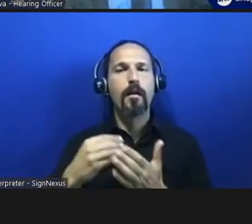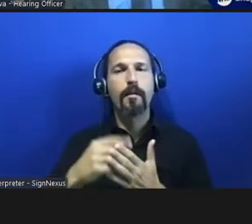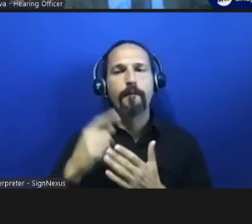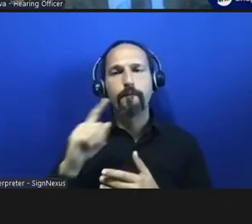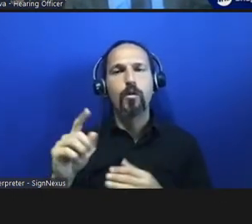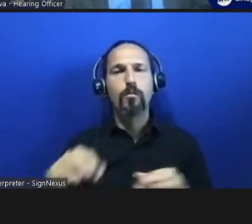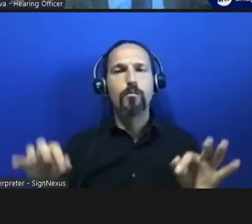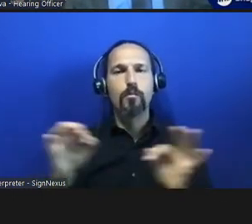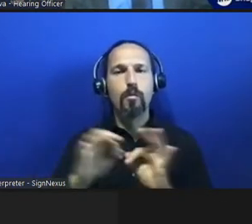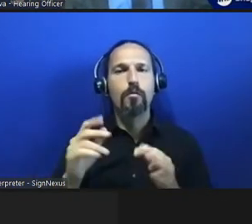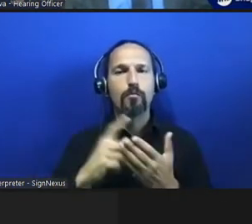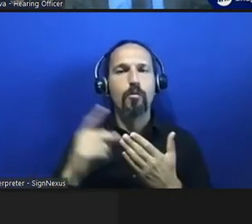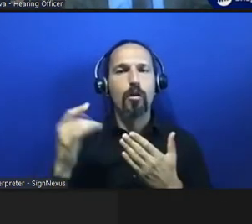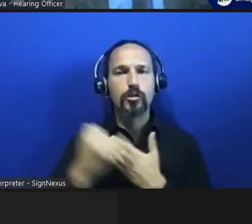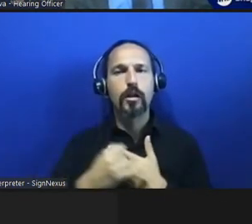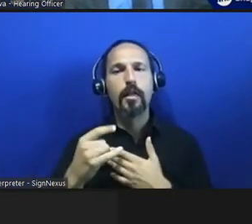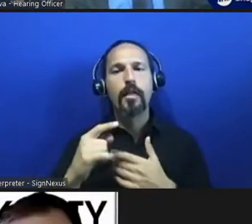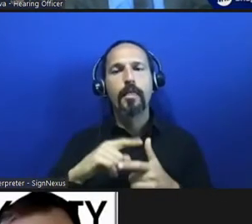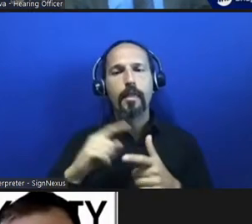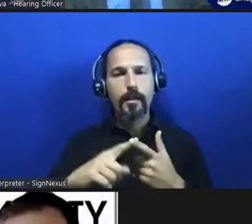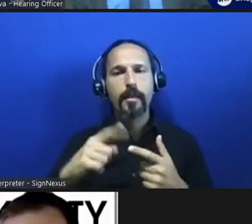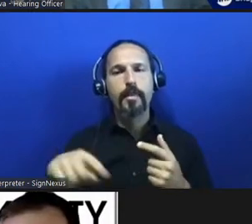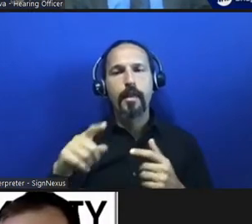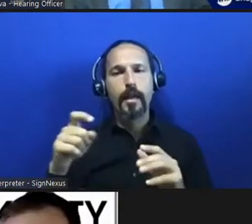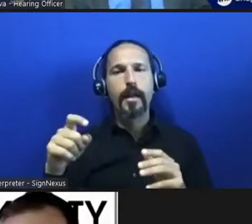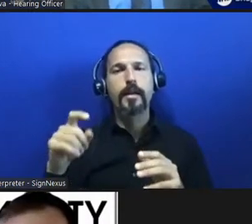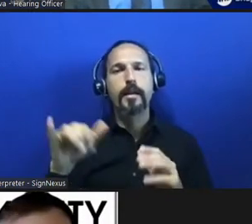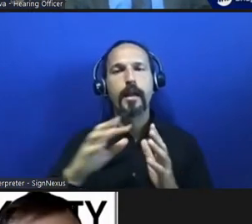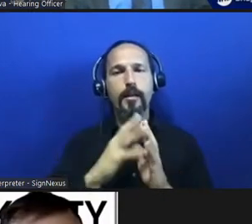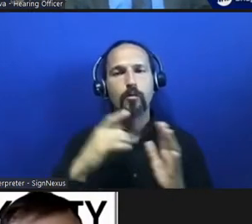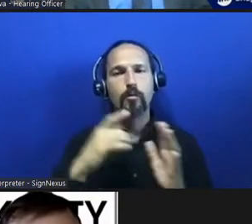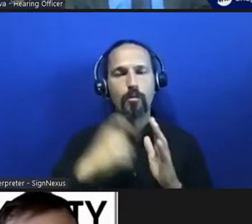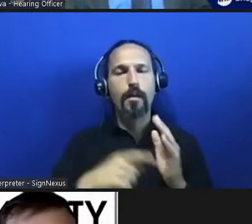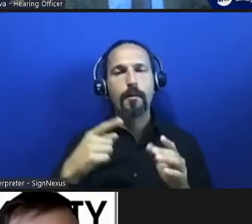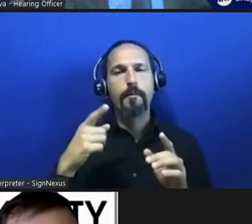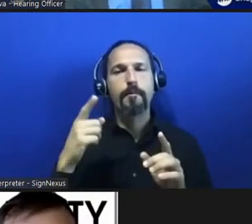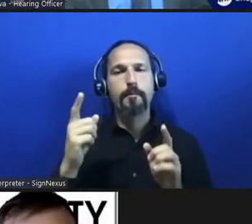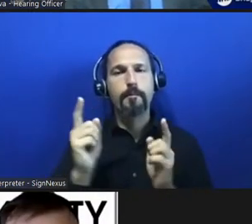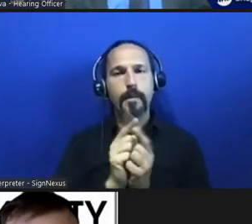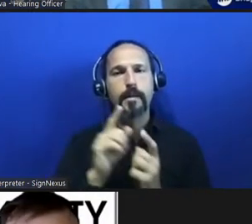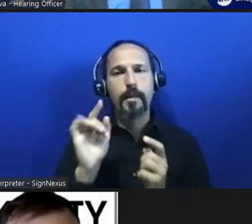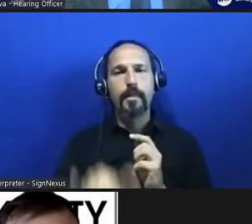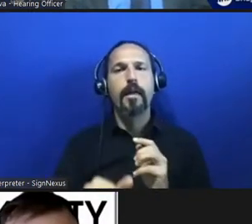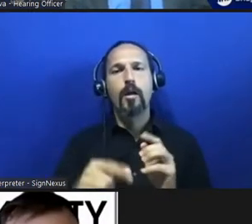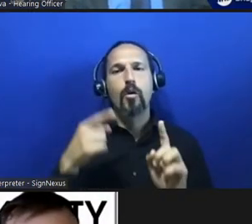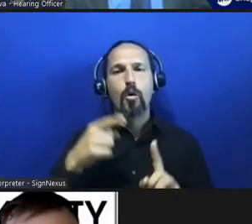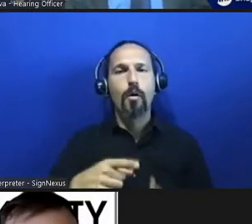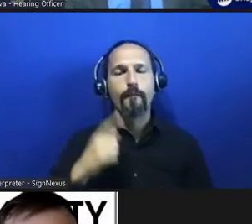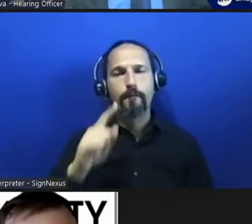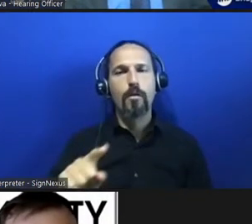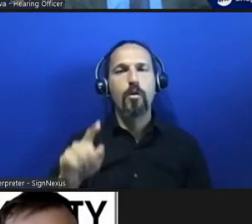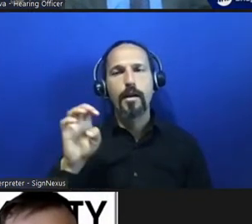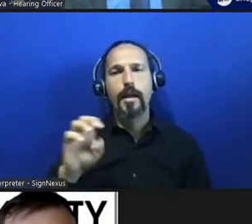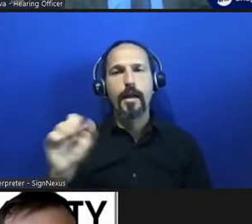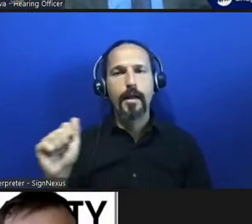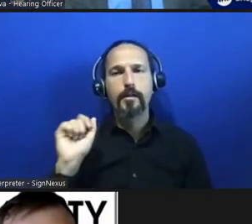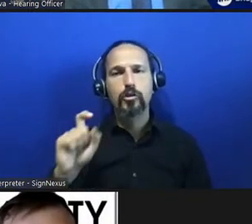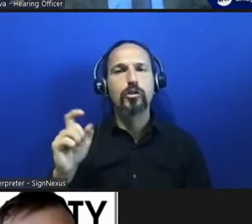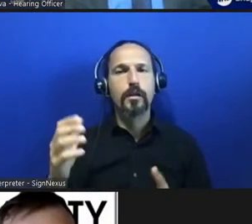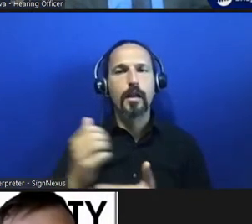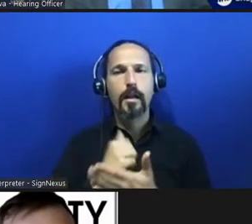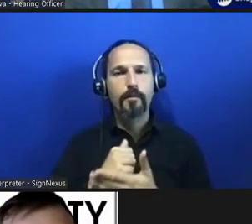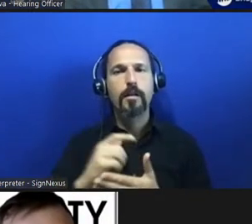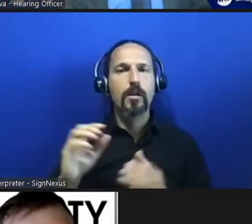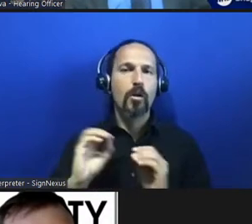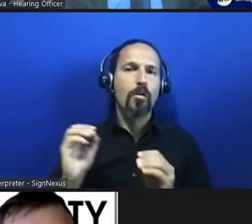a critical Transit projects therefore congestion pricing meets the goals of the environmental assessment and should receive a finding of